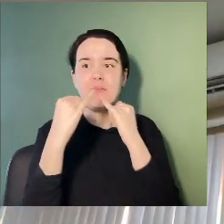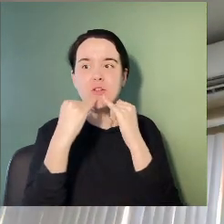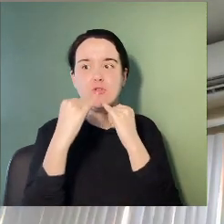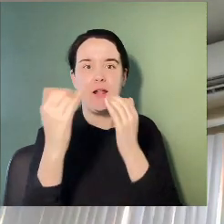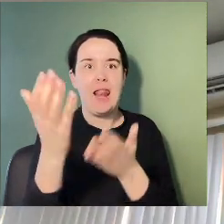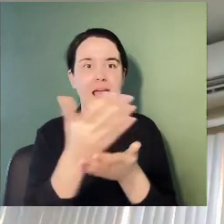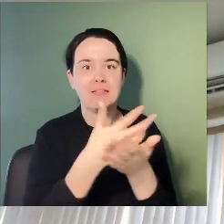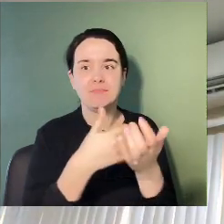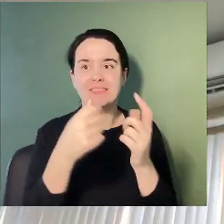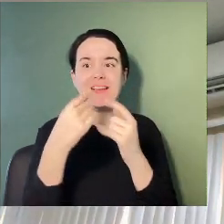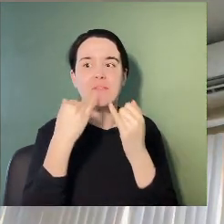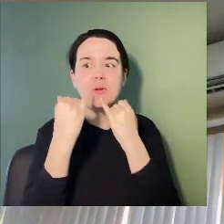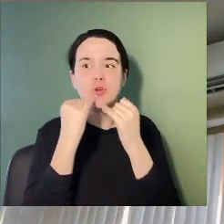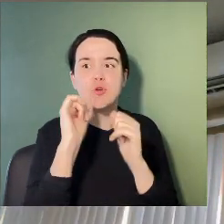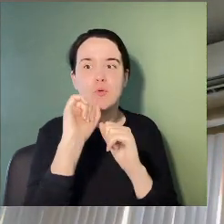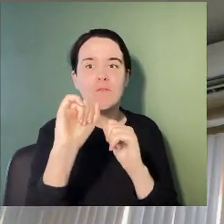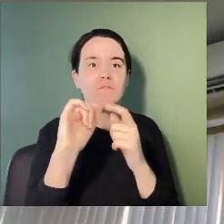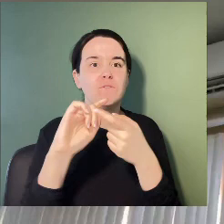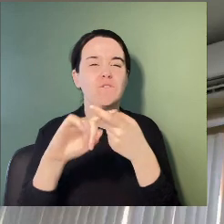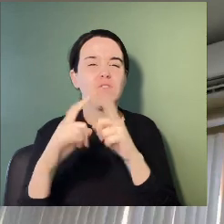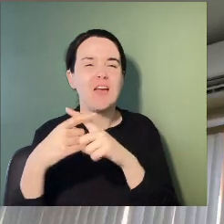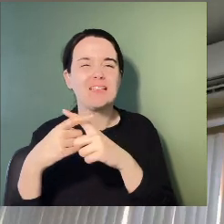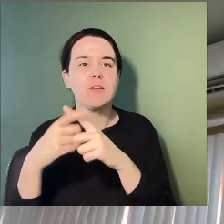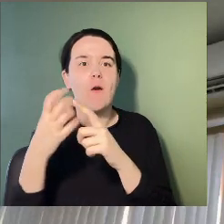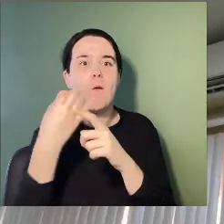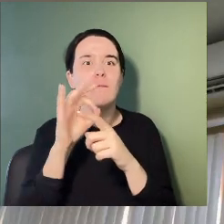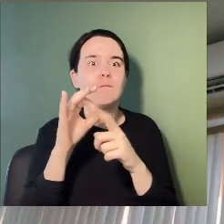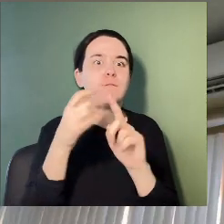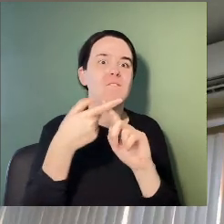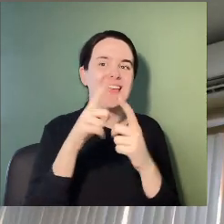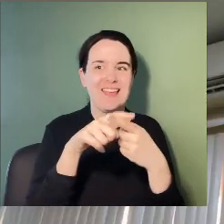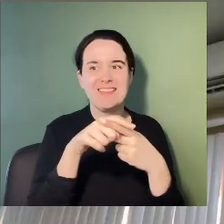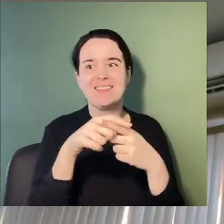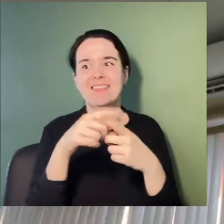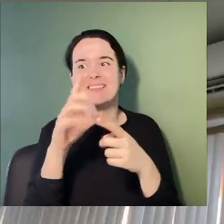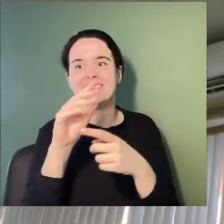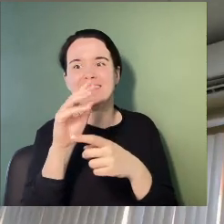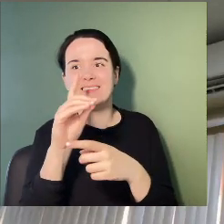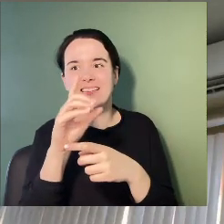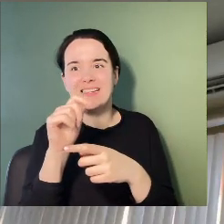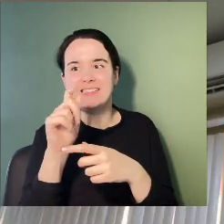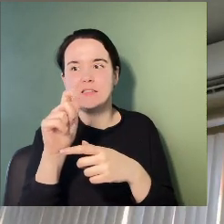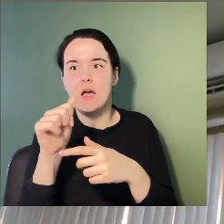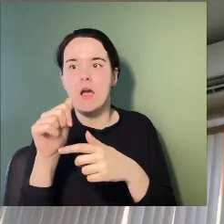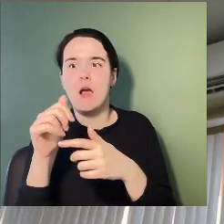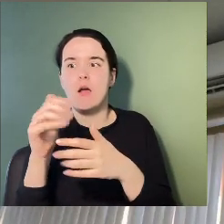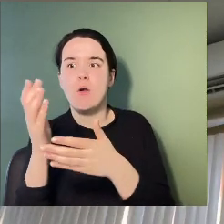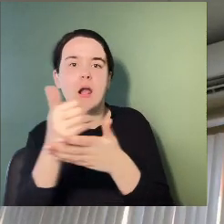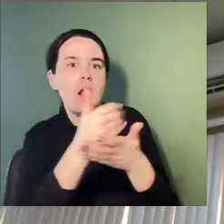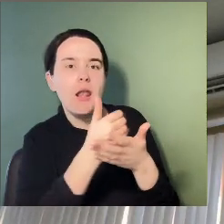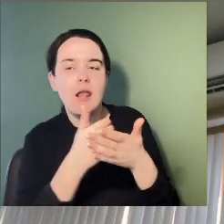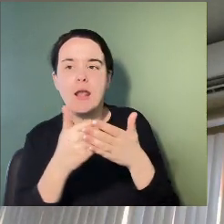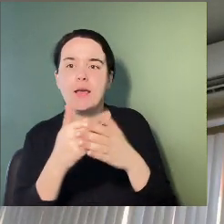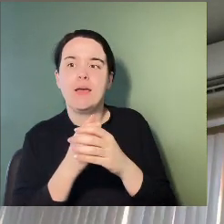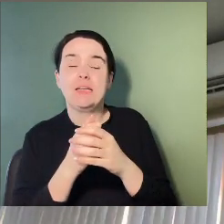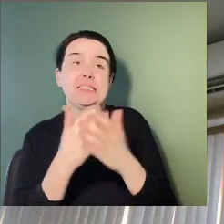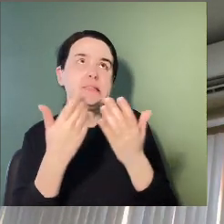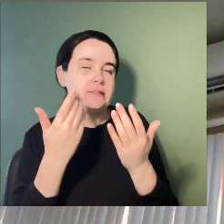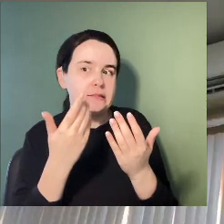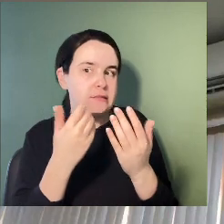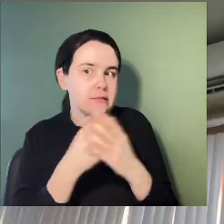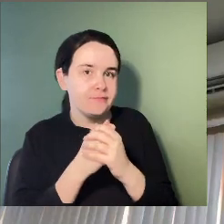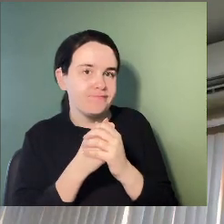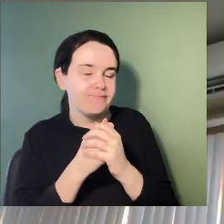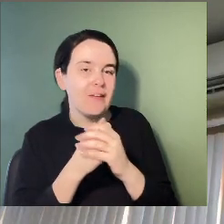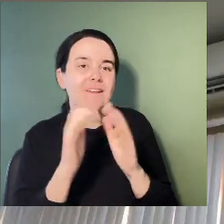friends, data was possible for third parties to look at and collect. And then also Facebook now has, and again, not